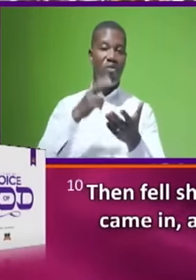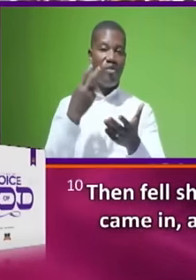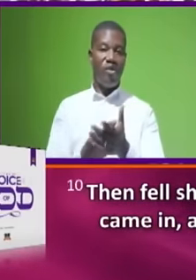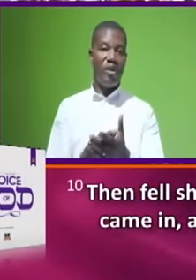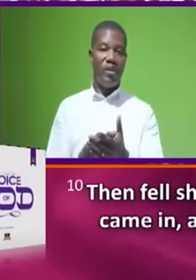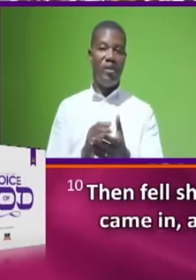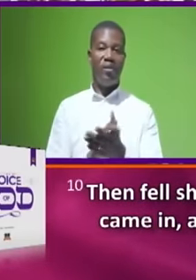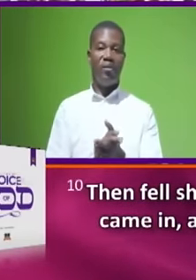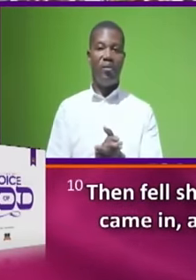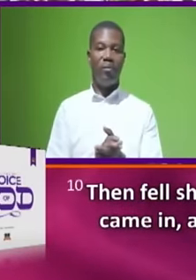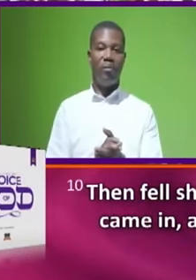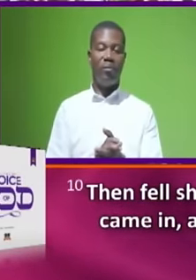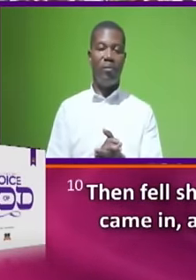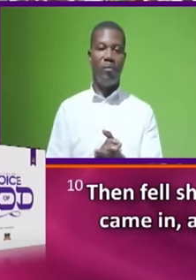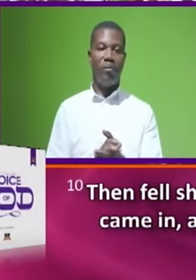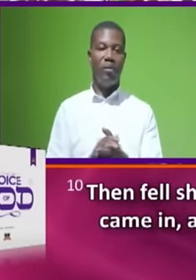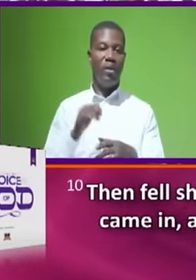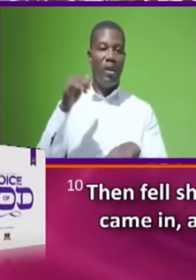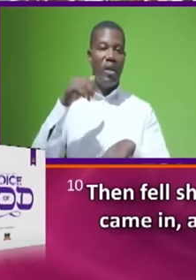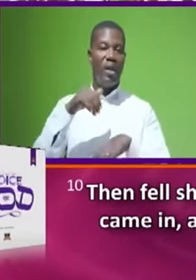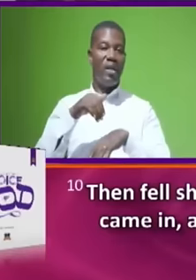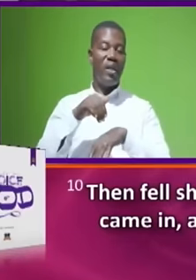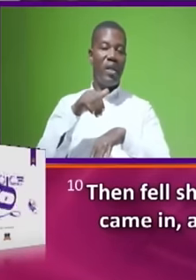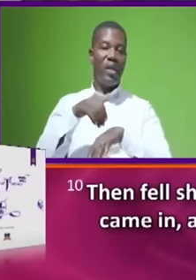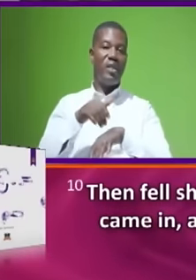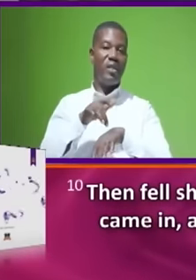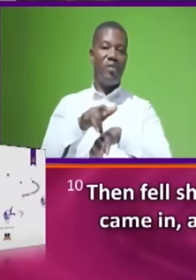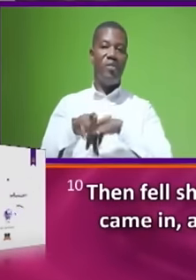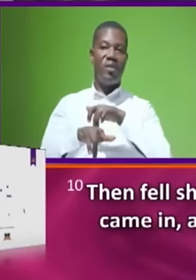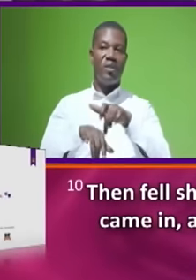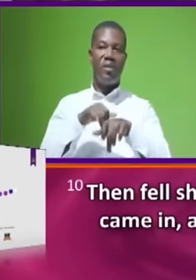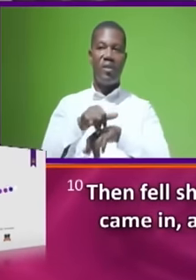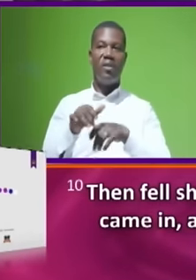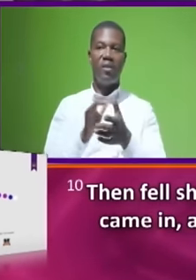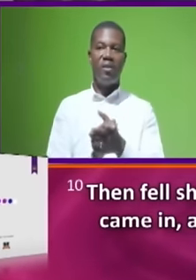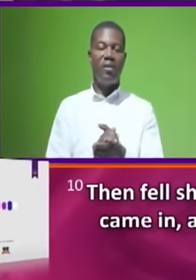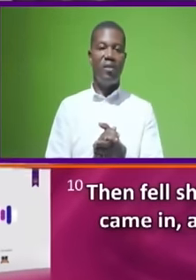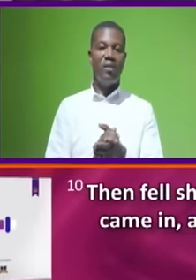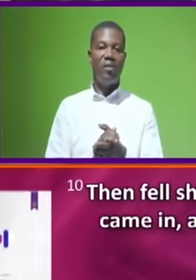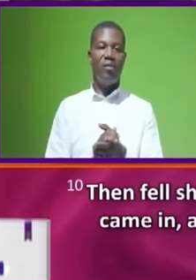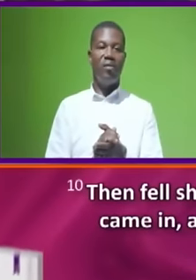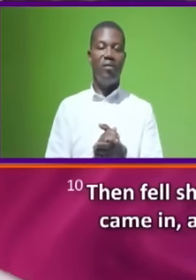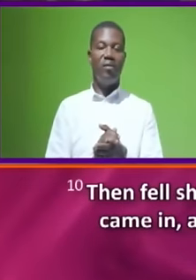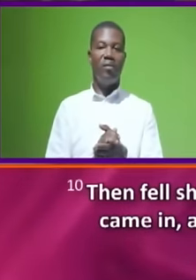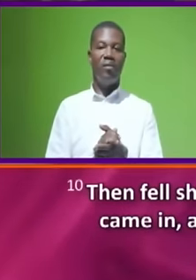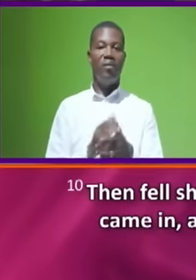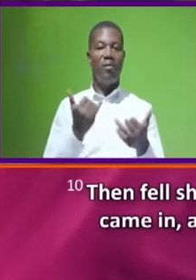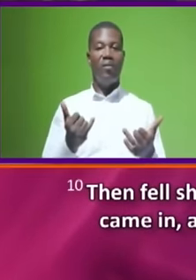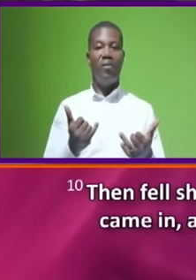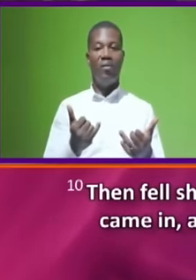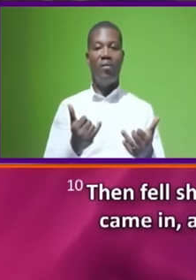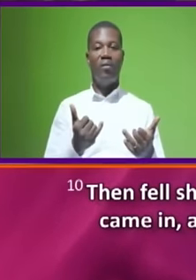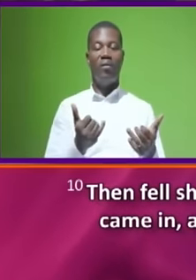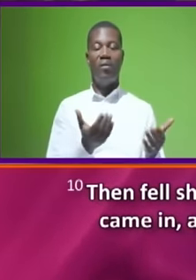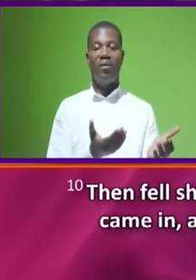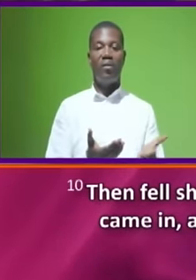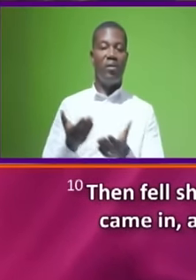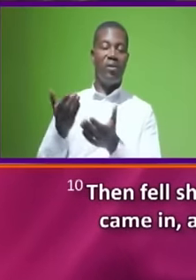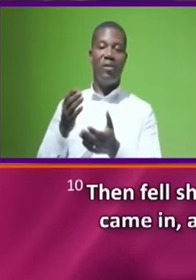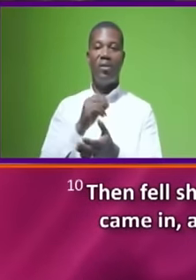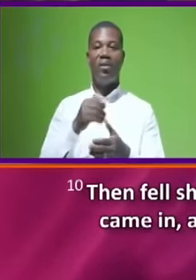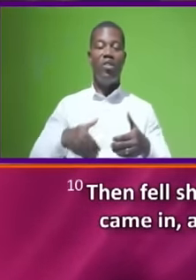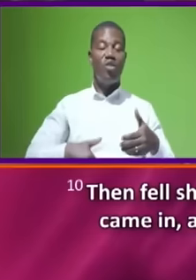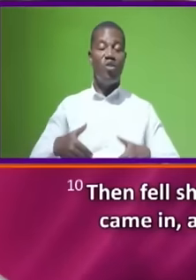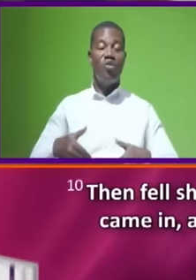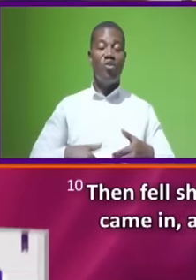down straightway. At his feet. At his feet. And yielded up the ghost. And yielded up the ghost. And the young man